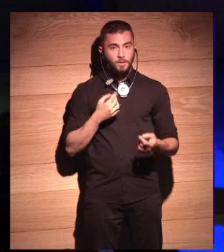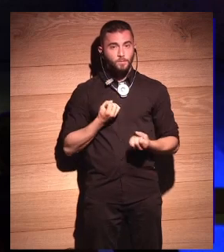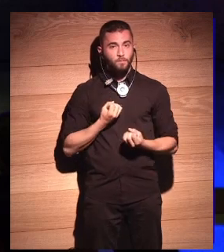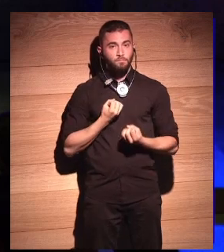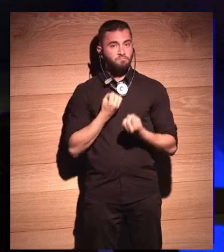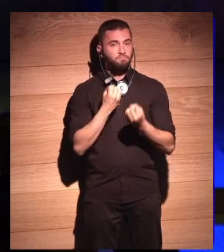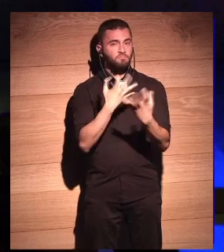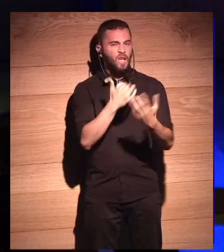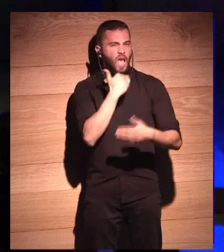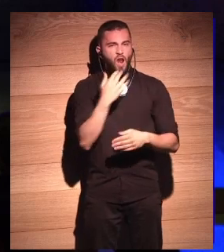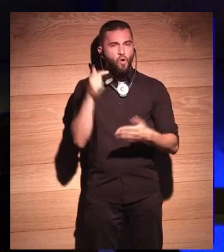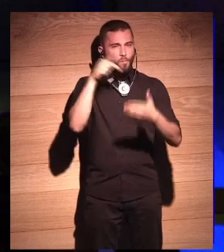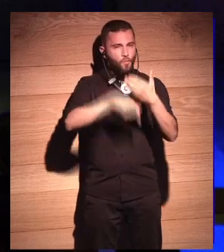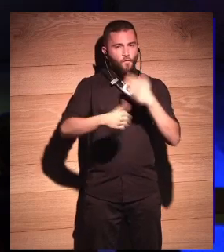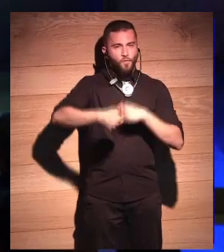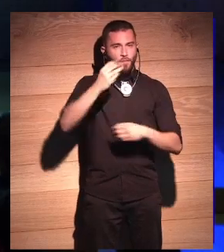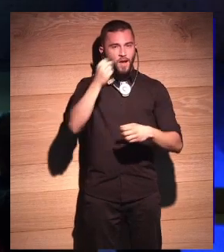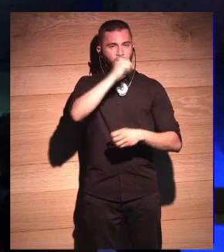Okay.